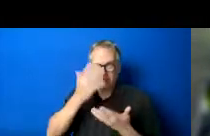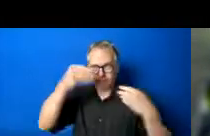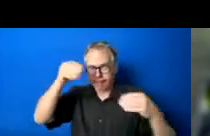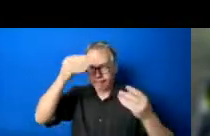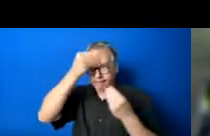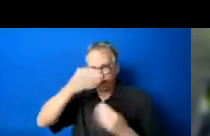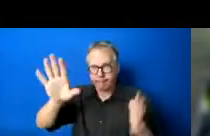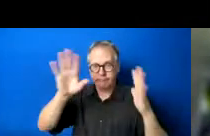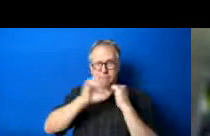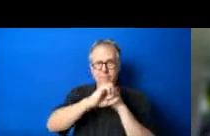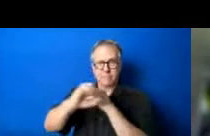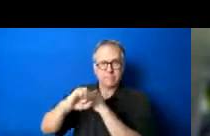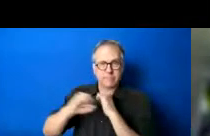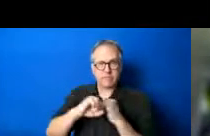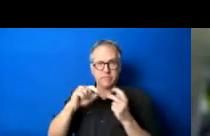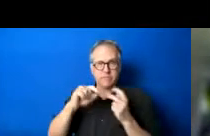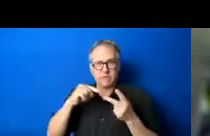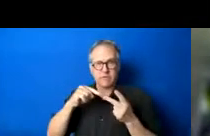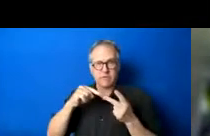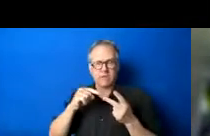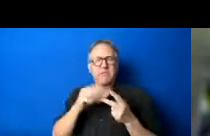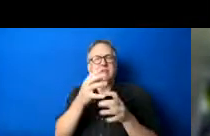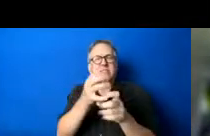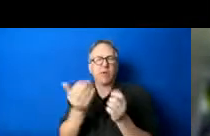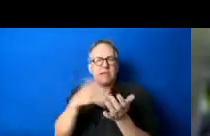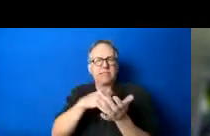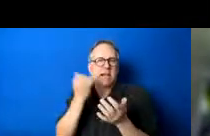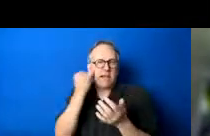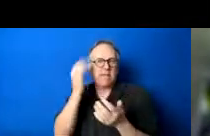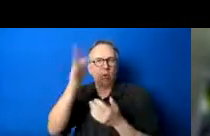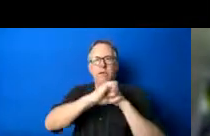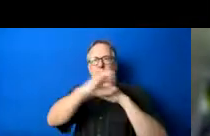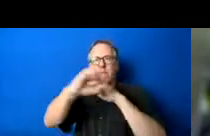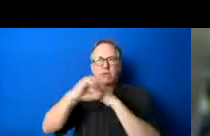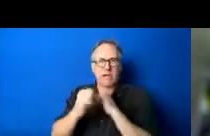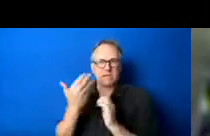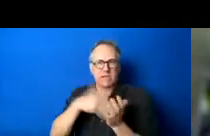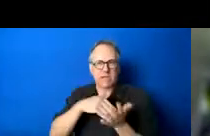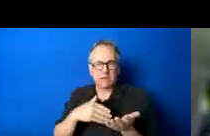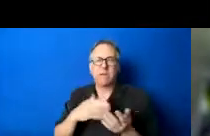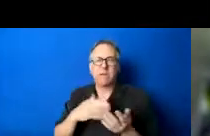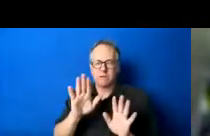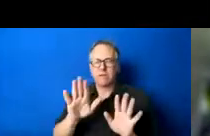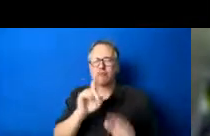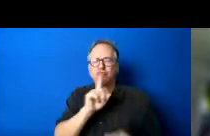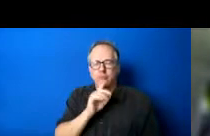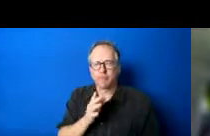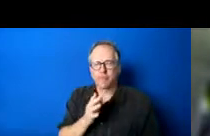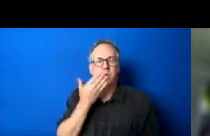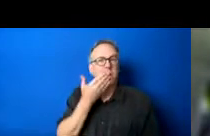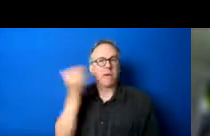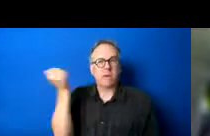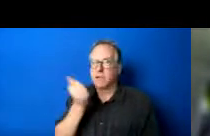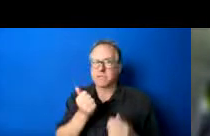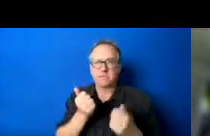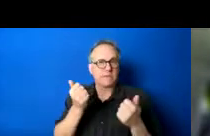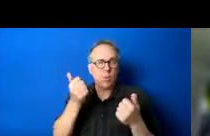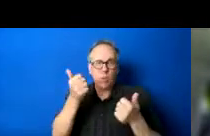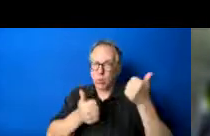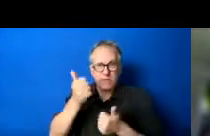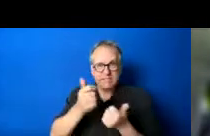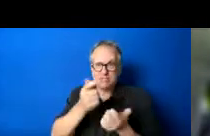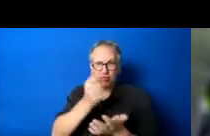So I know you've answered that, but maybe a summary again. Sure. So the best way to determine like what treatments